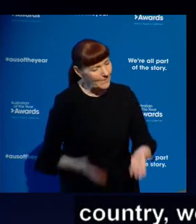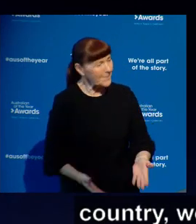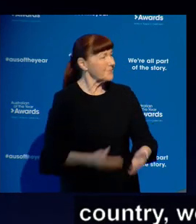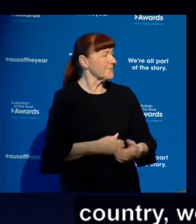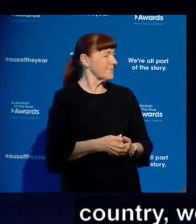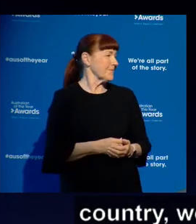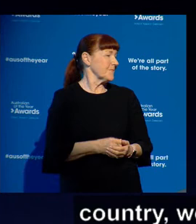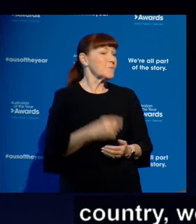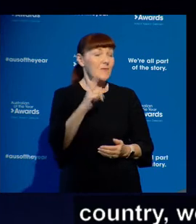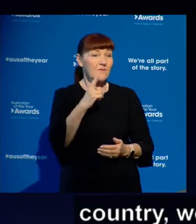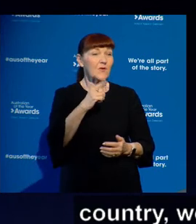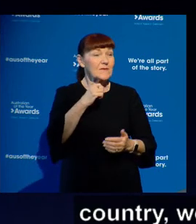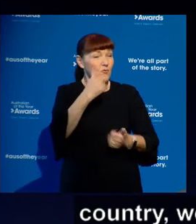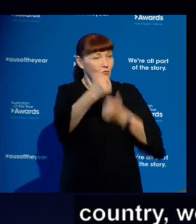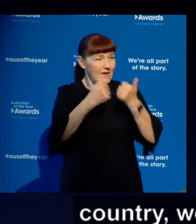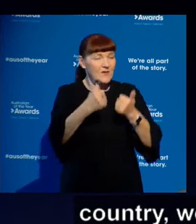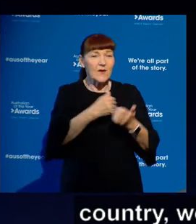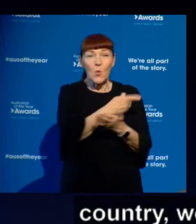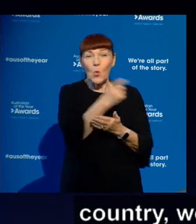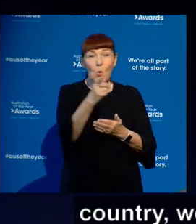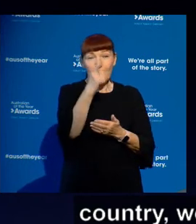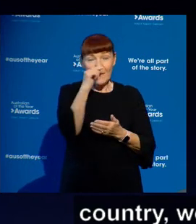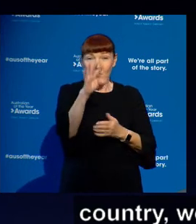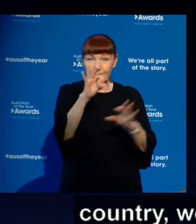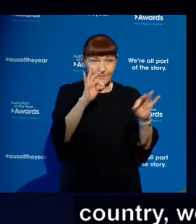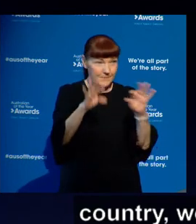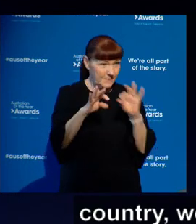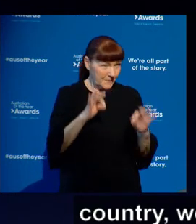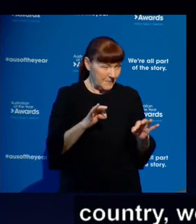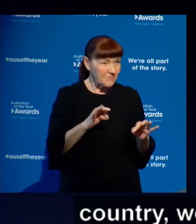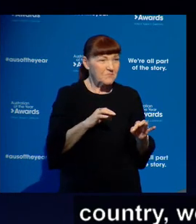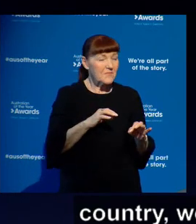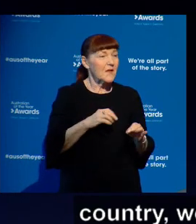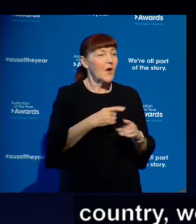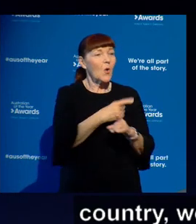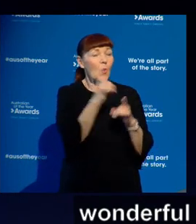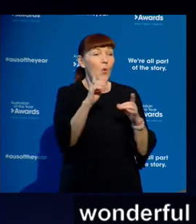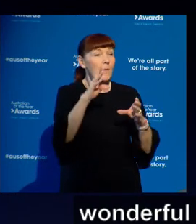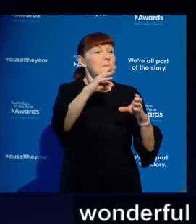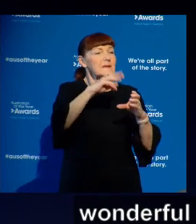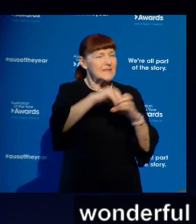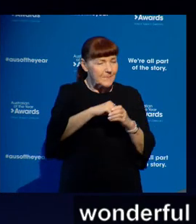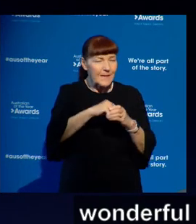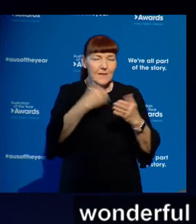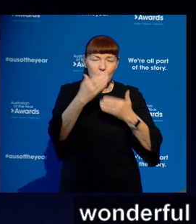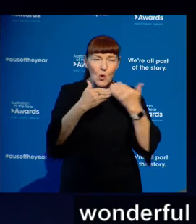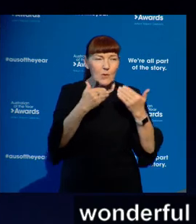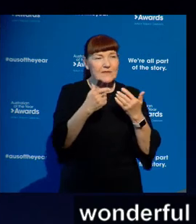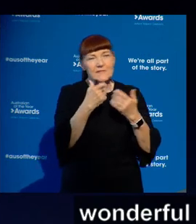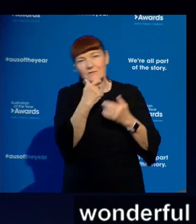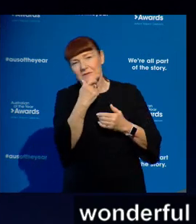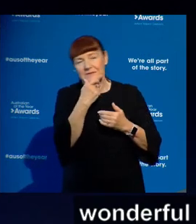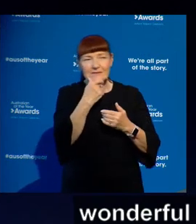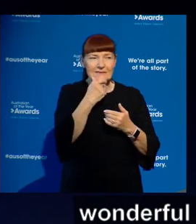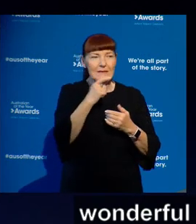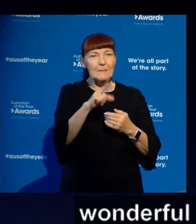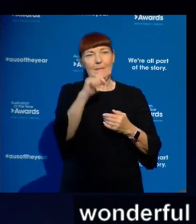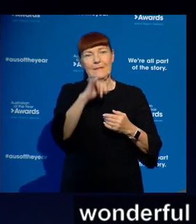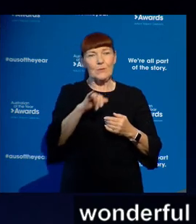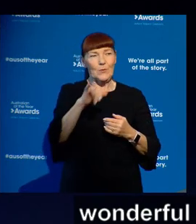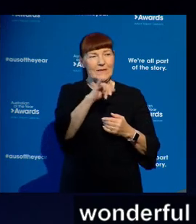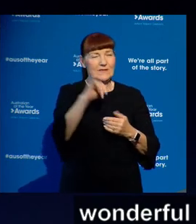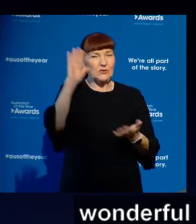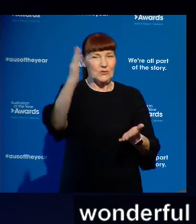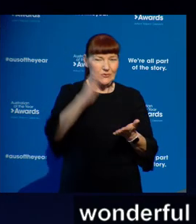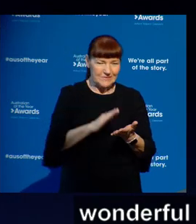Firstly, my congratulations to all of the nominees and all who participated in this process and the organisers. You know,